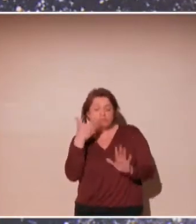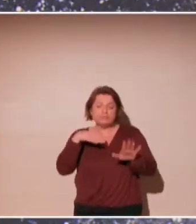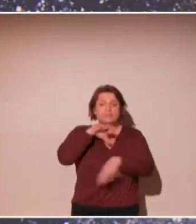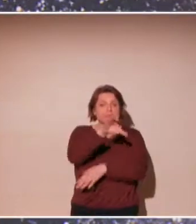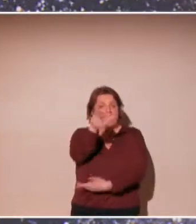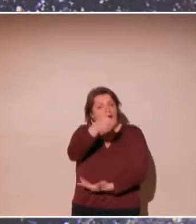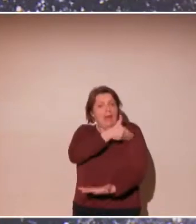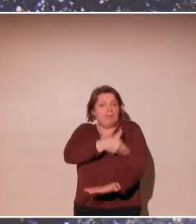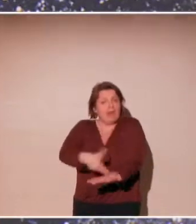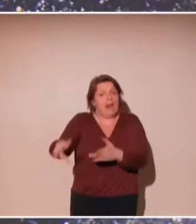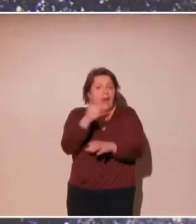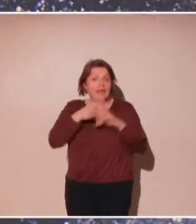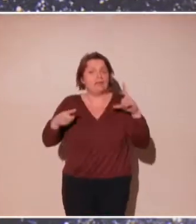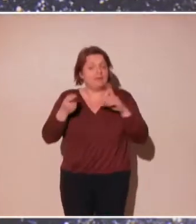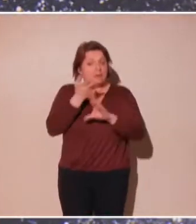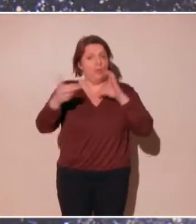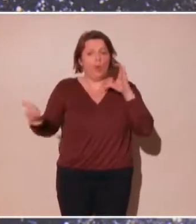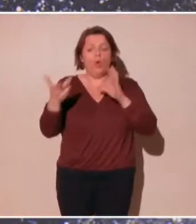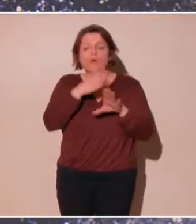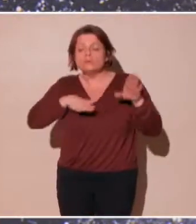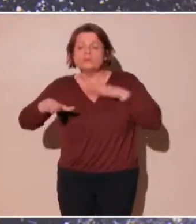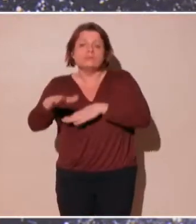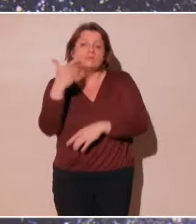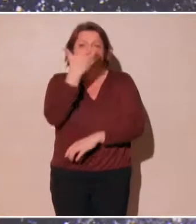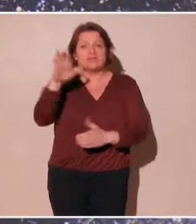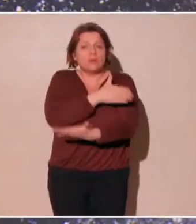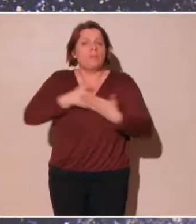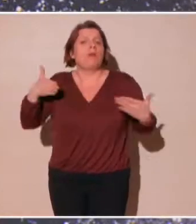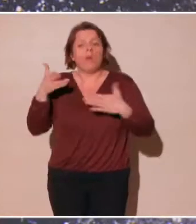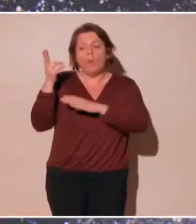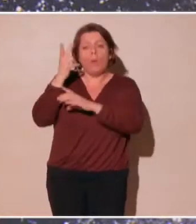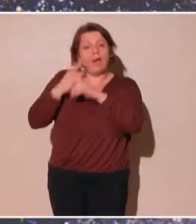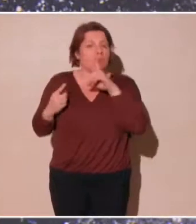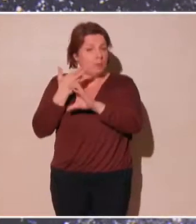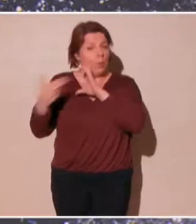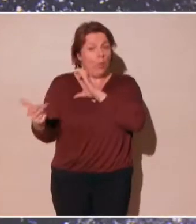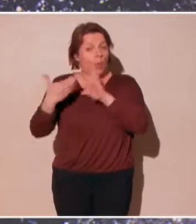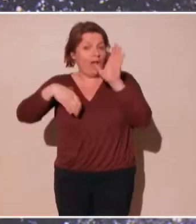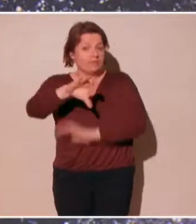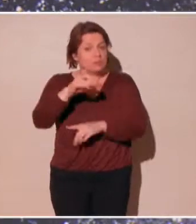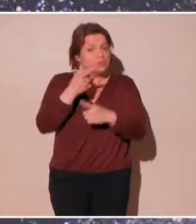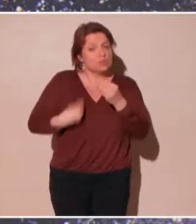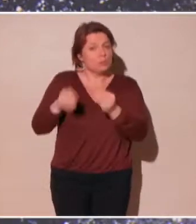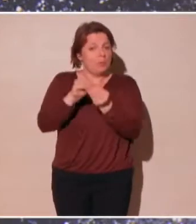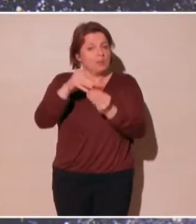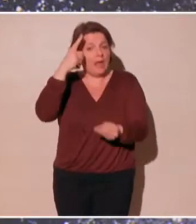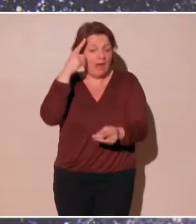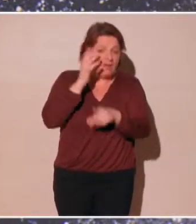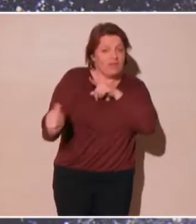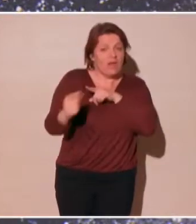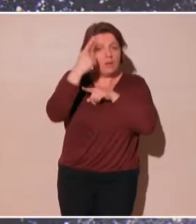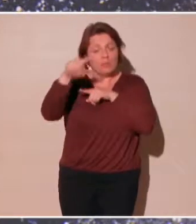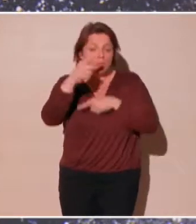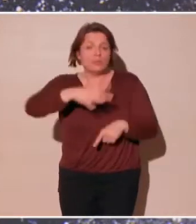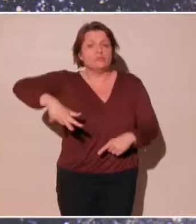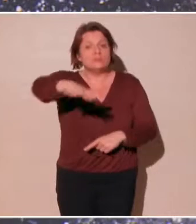of 1.5 billion euros that will lead directly to 500 million of additional private investment that